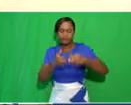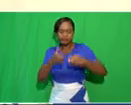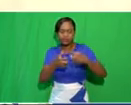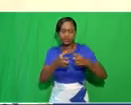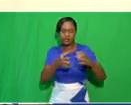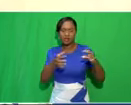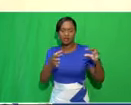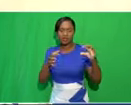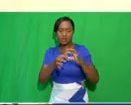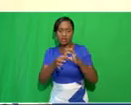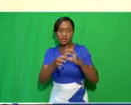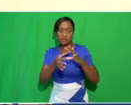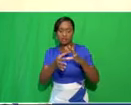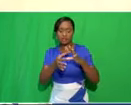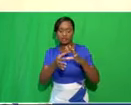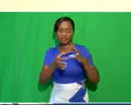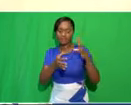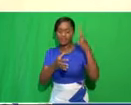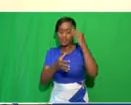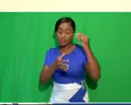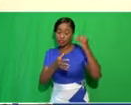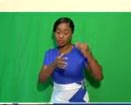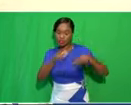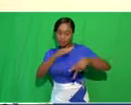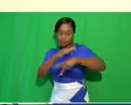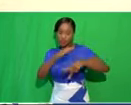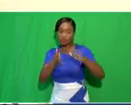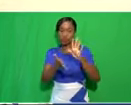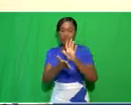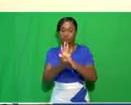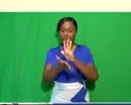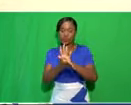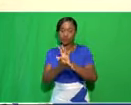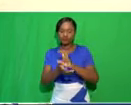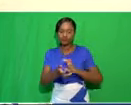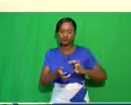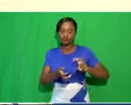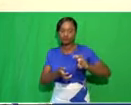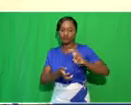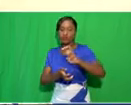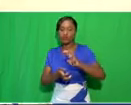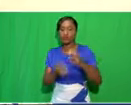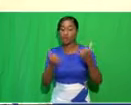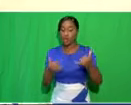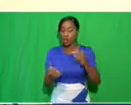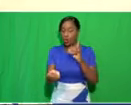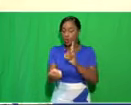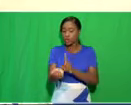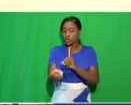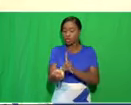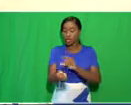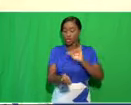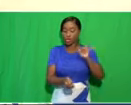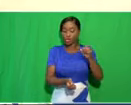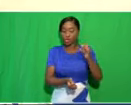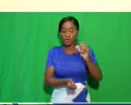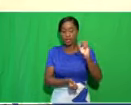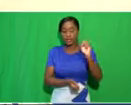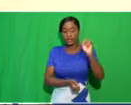to experiences at the primary school transition point. Dr. Joan Spencer, third